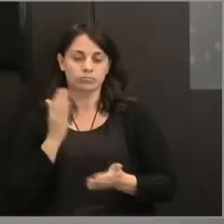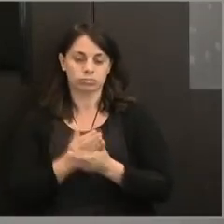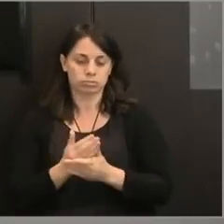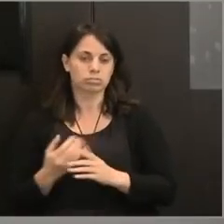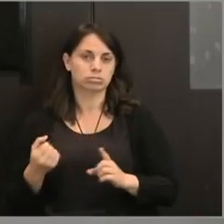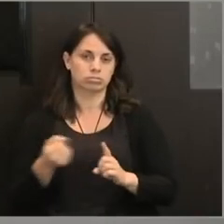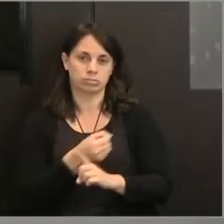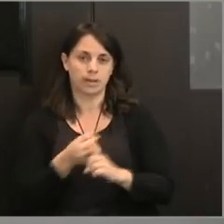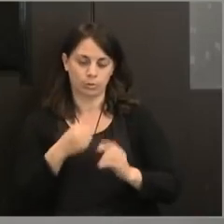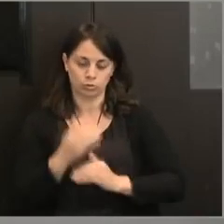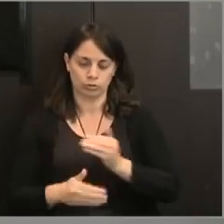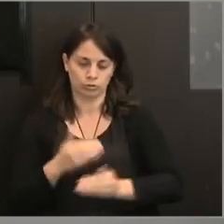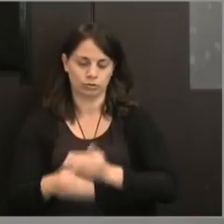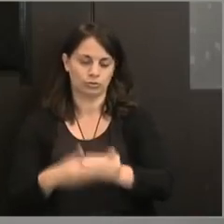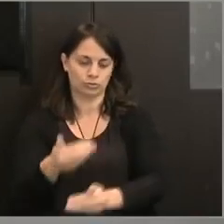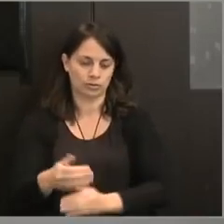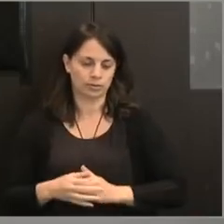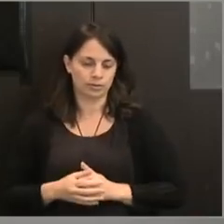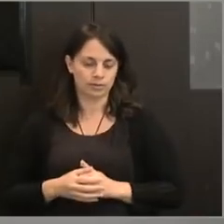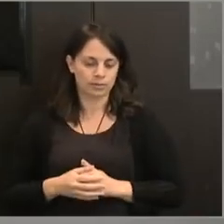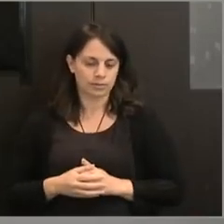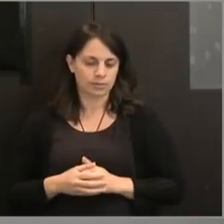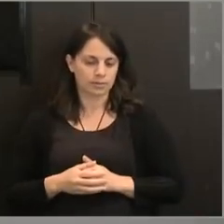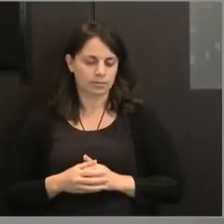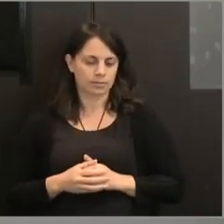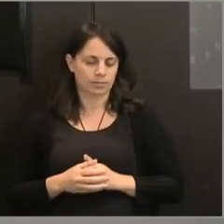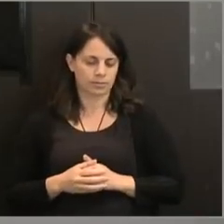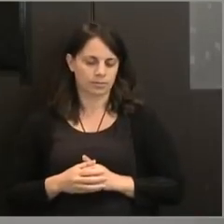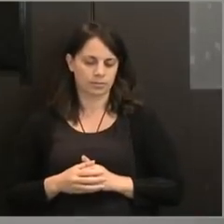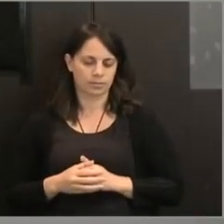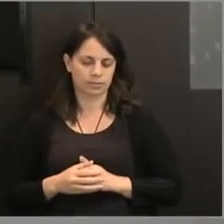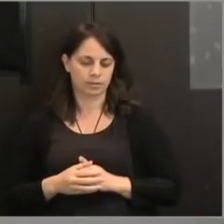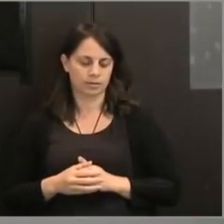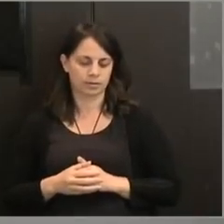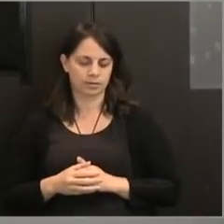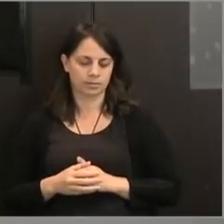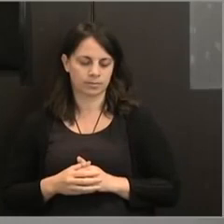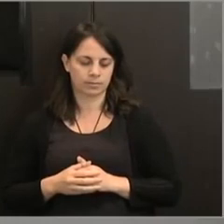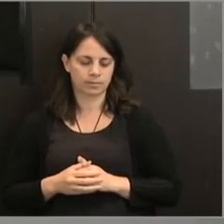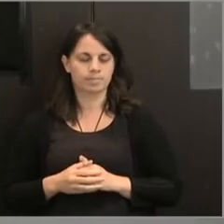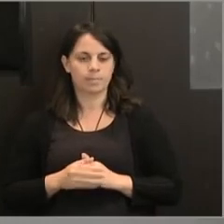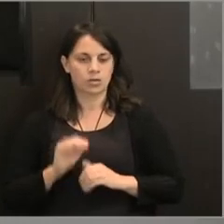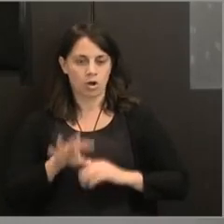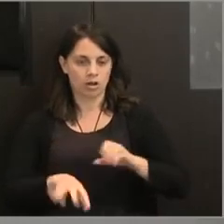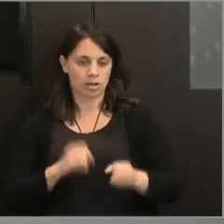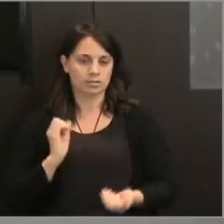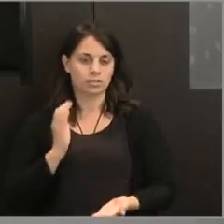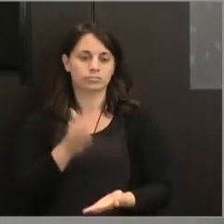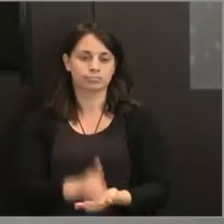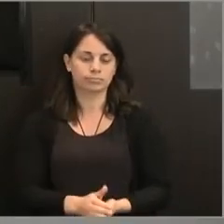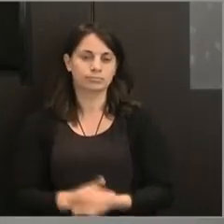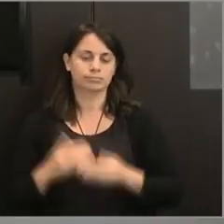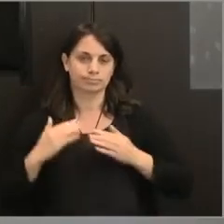followed. Yet the idea that colonisation could somehow be humane and benevolent